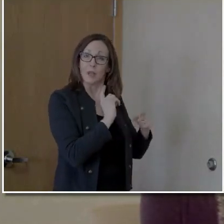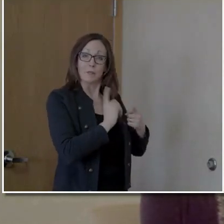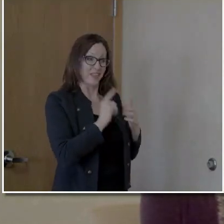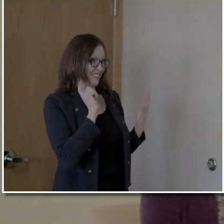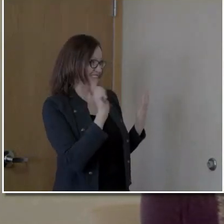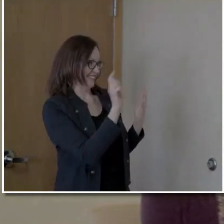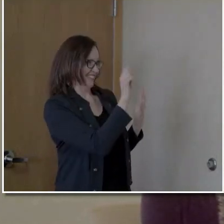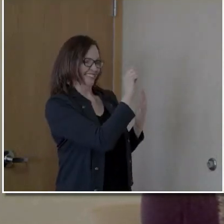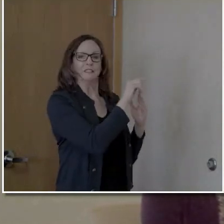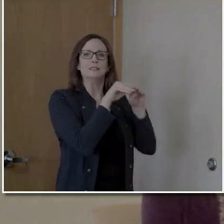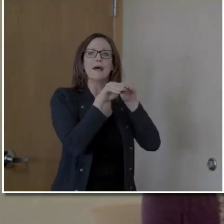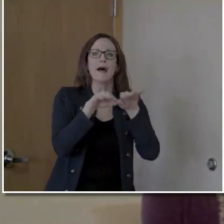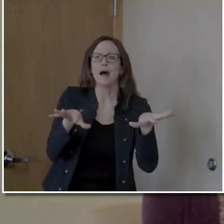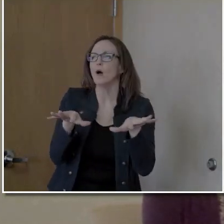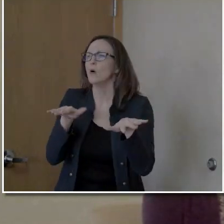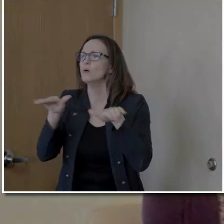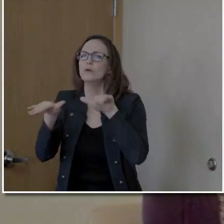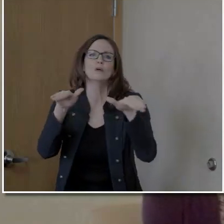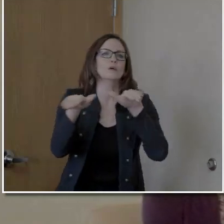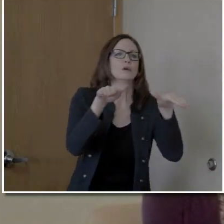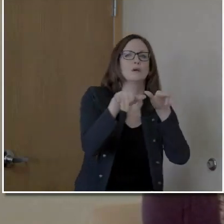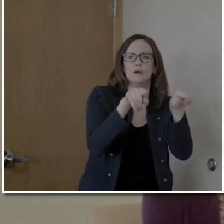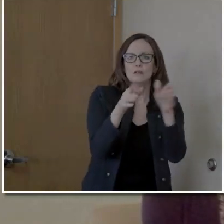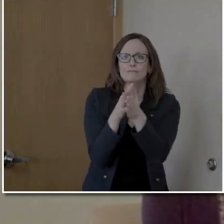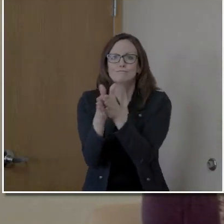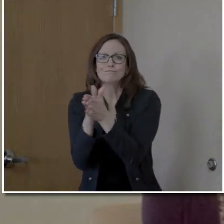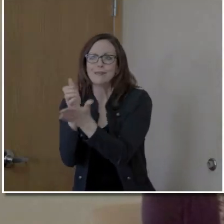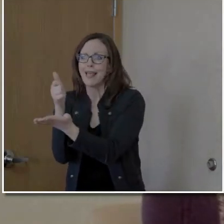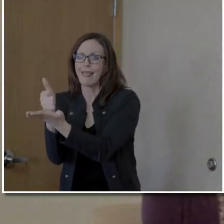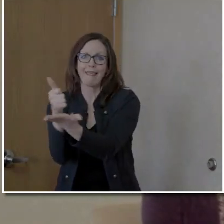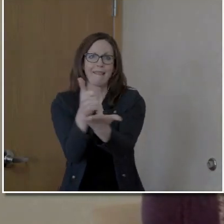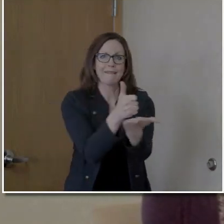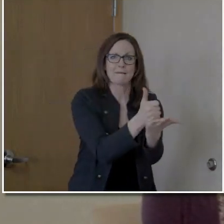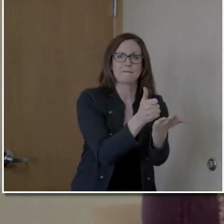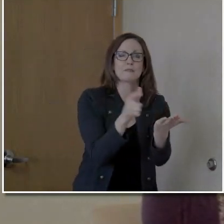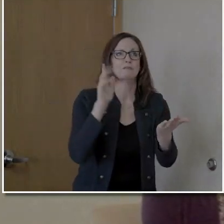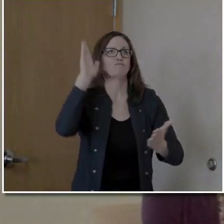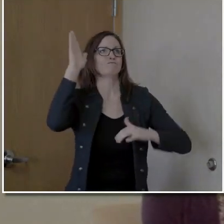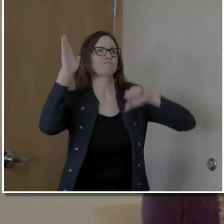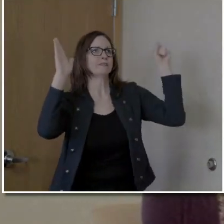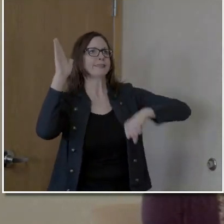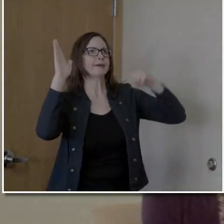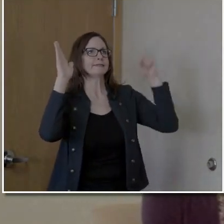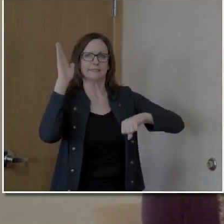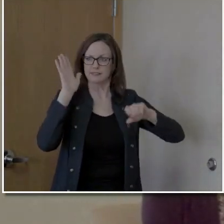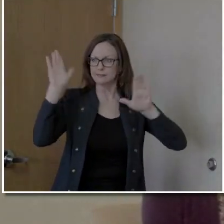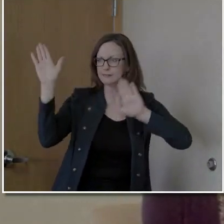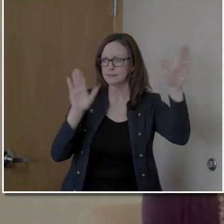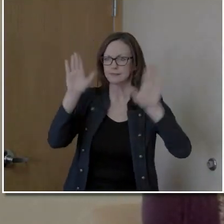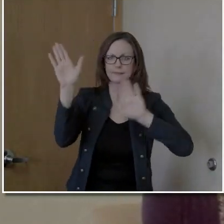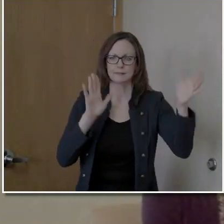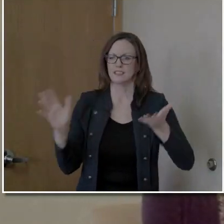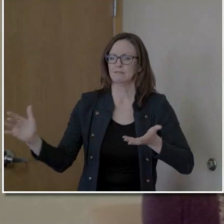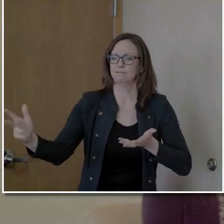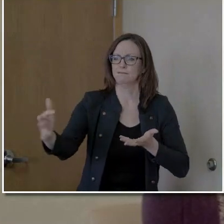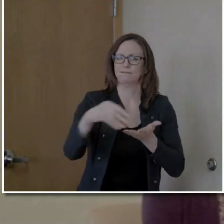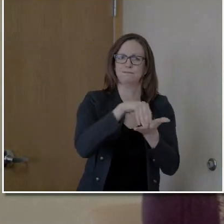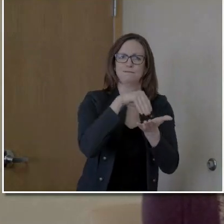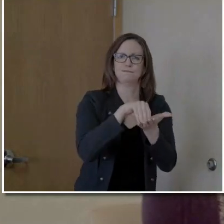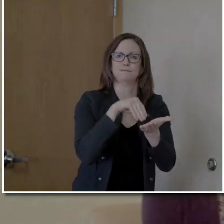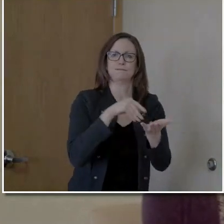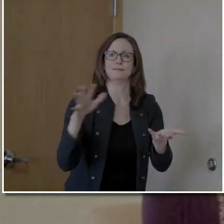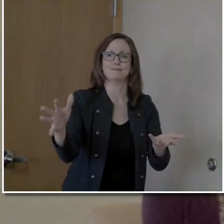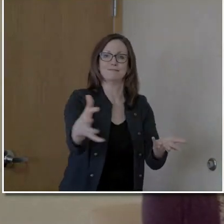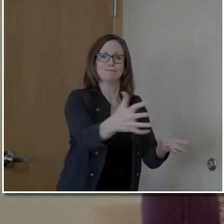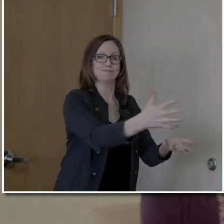Hello, this is Jonah Chester filling in for Charlie Pittman. General, you mentioned that one of the mobile specimen collection teams had been deployed to a